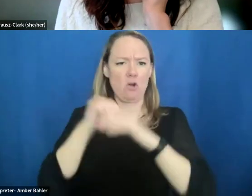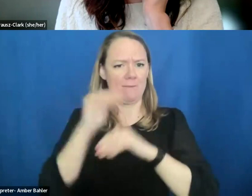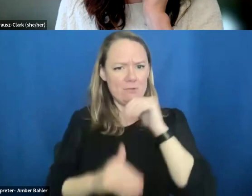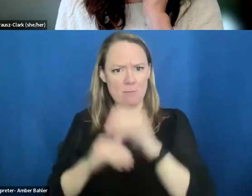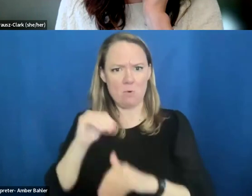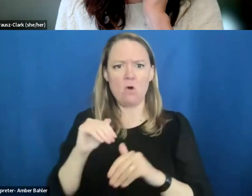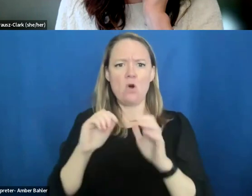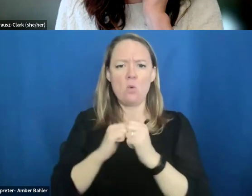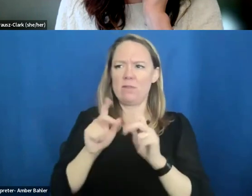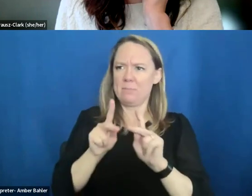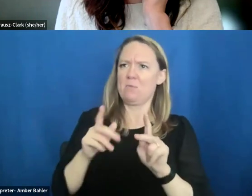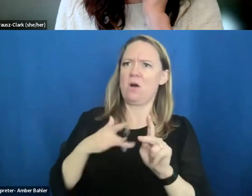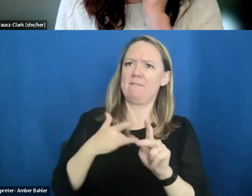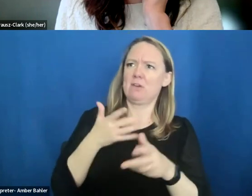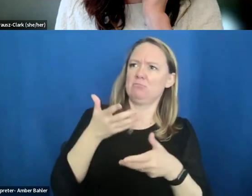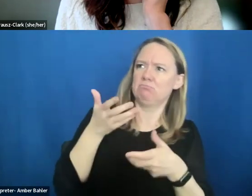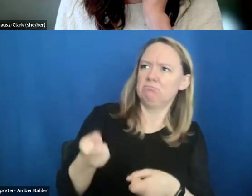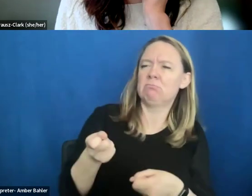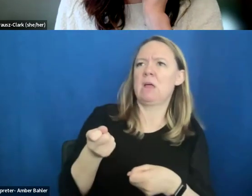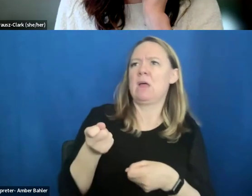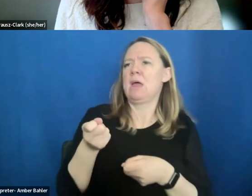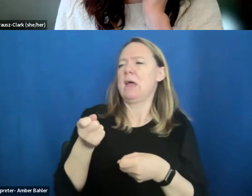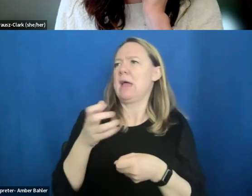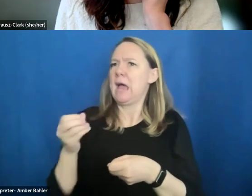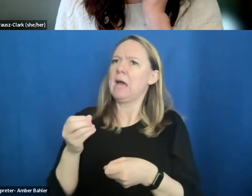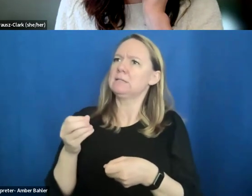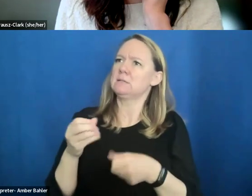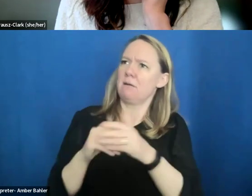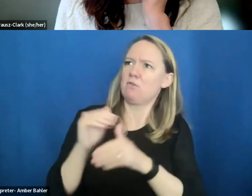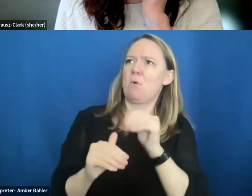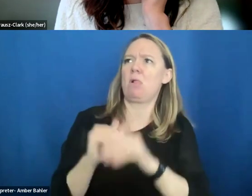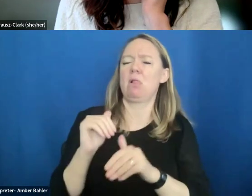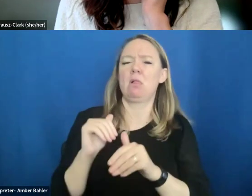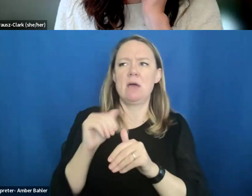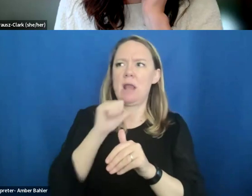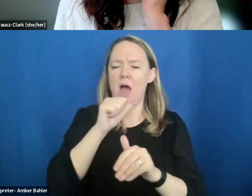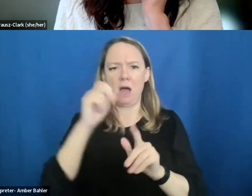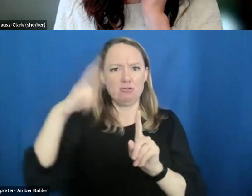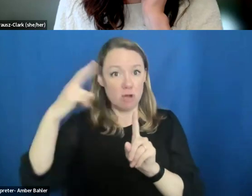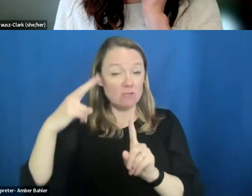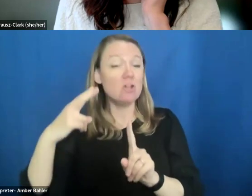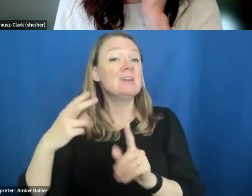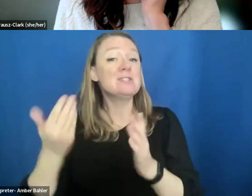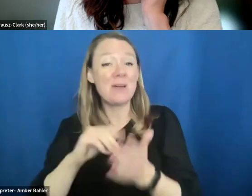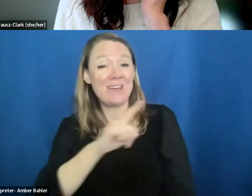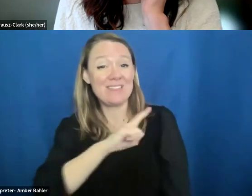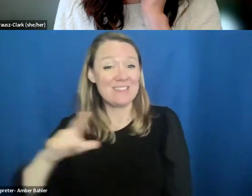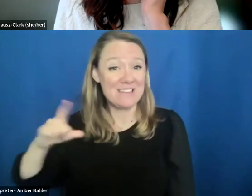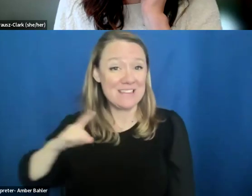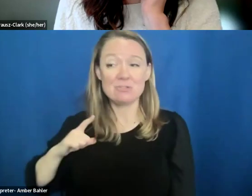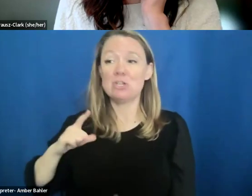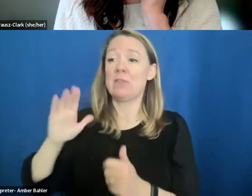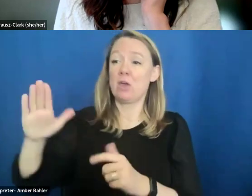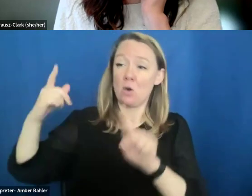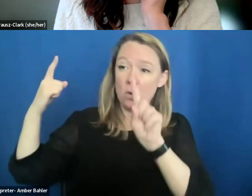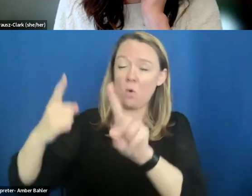are not judging them. So a lot of the legislative intent has been going for us to stand up model programs, health engagement hubs, like I said,